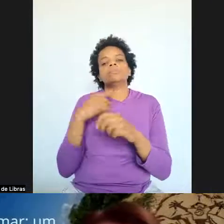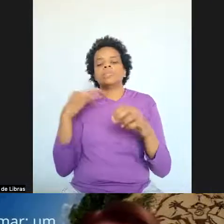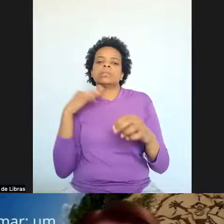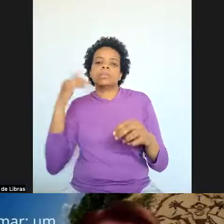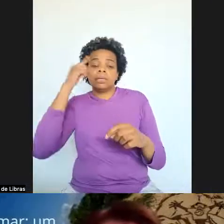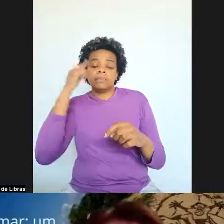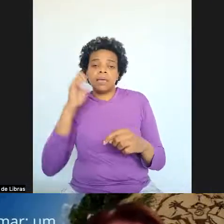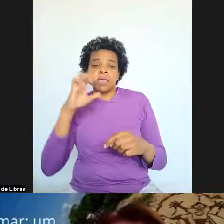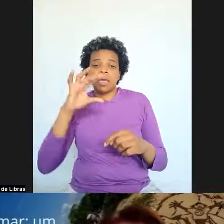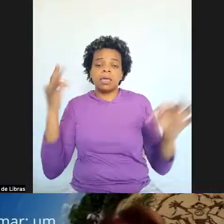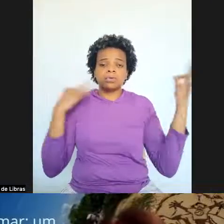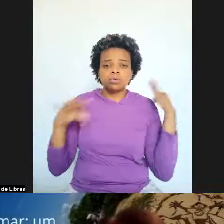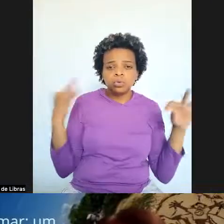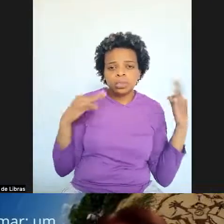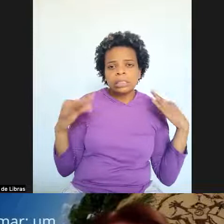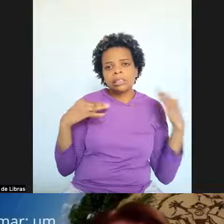most affiliated